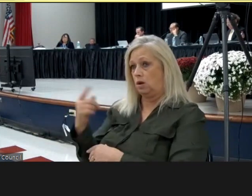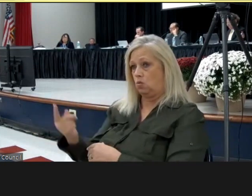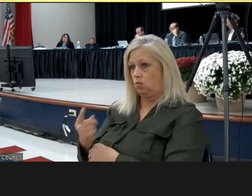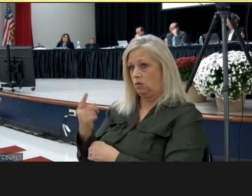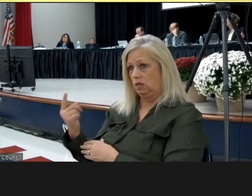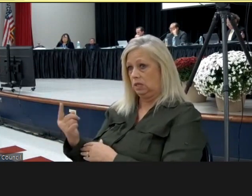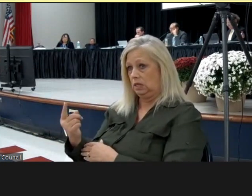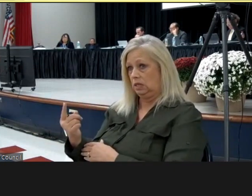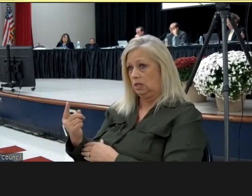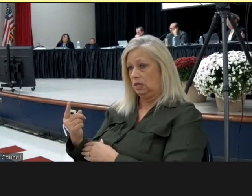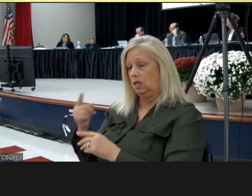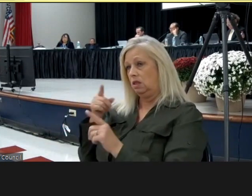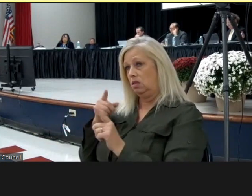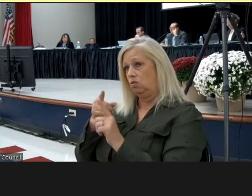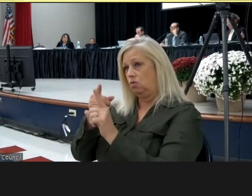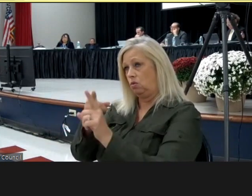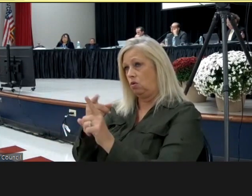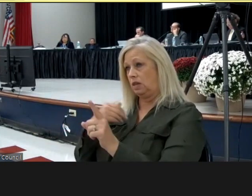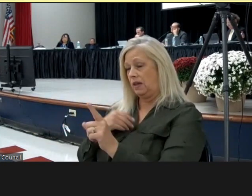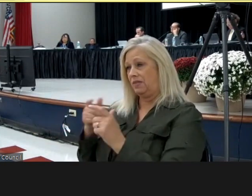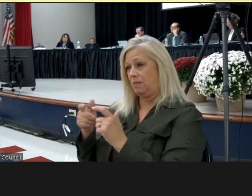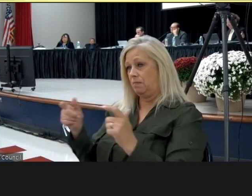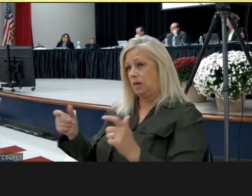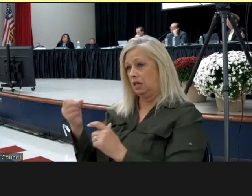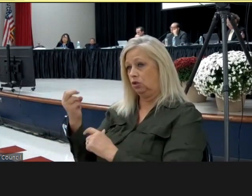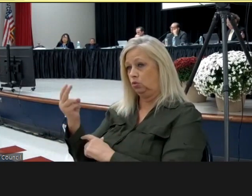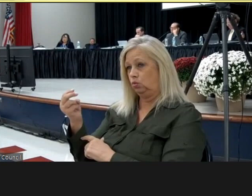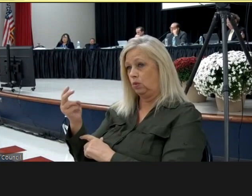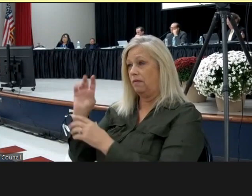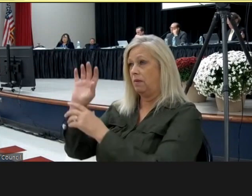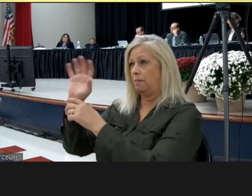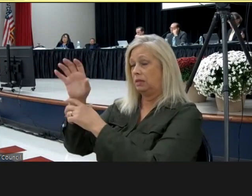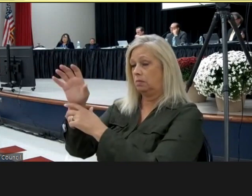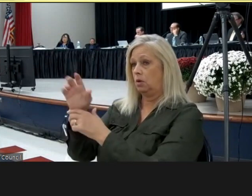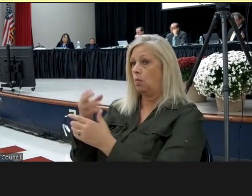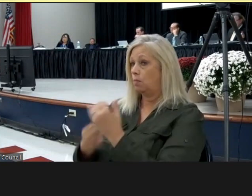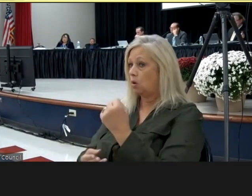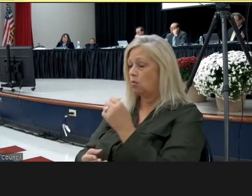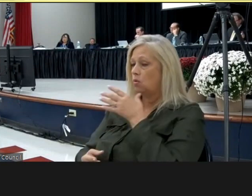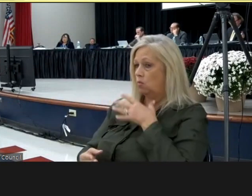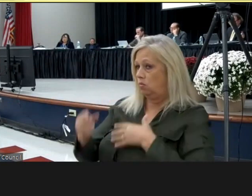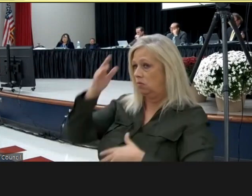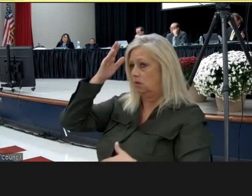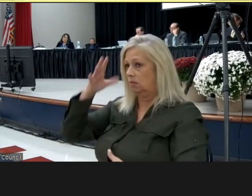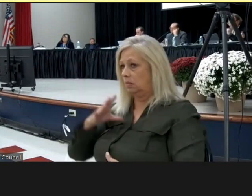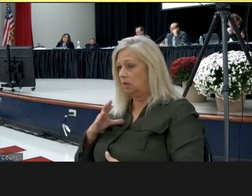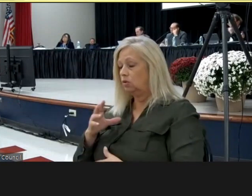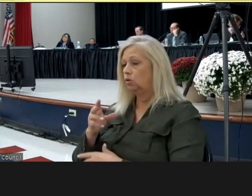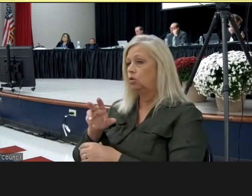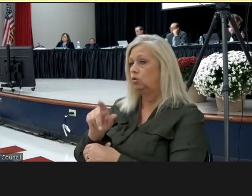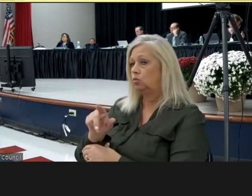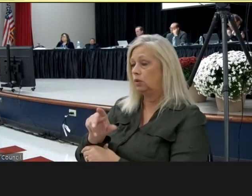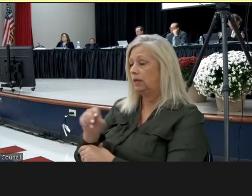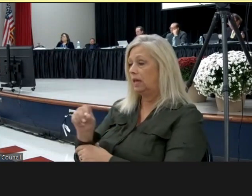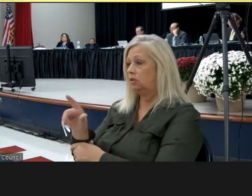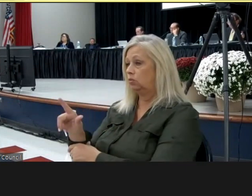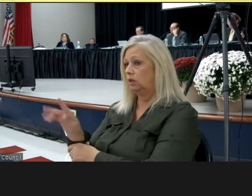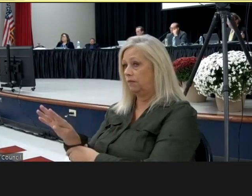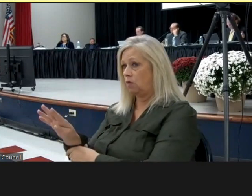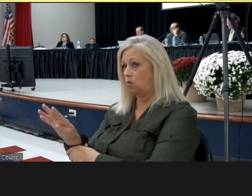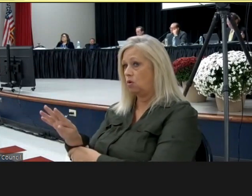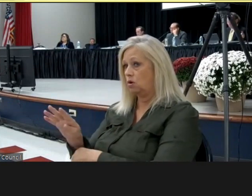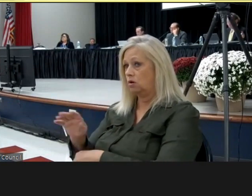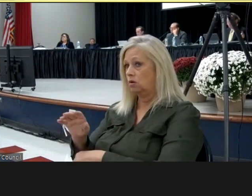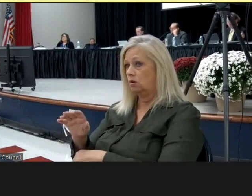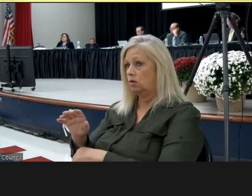have the Big 12 conference basketball games for both men and women in the 23-24 season take place in